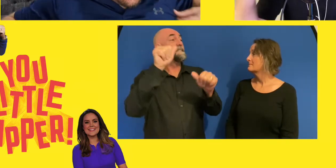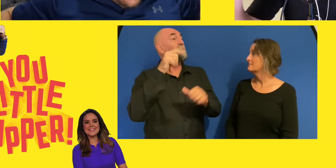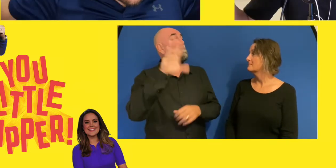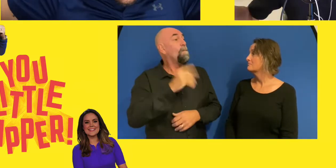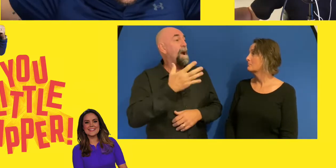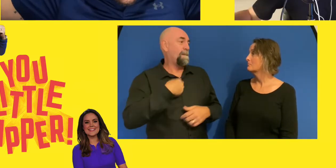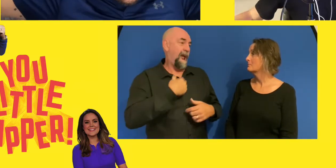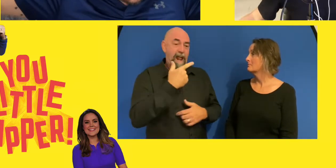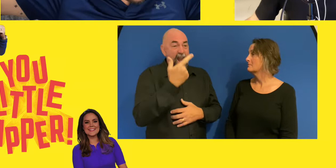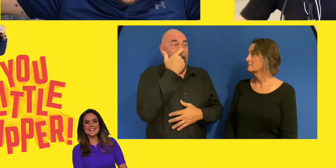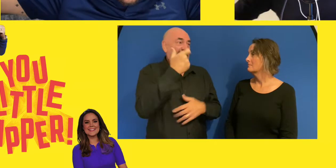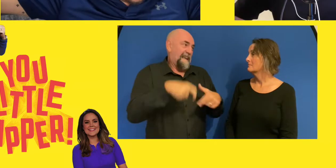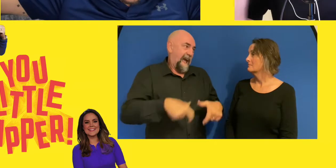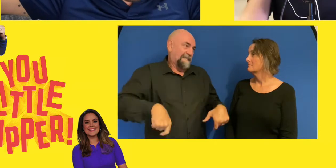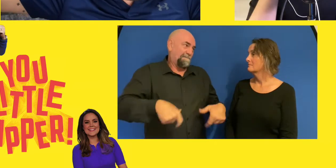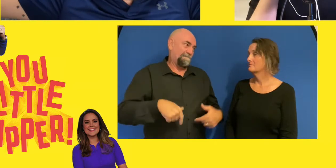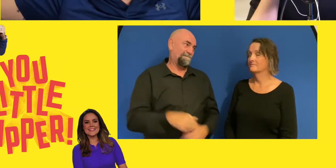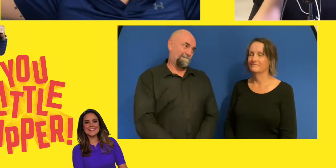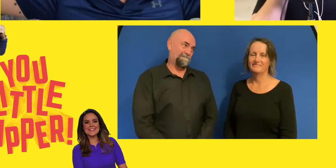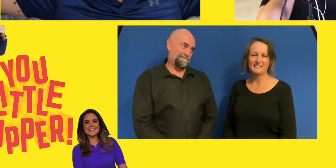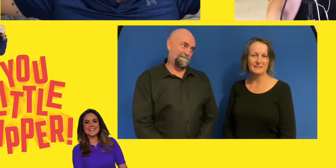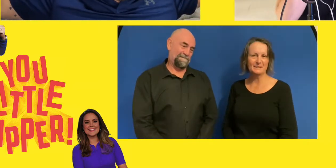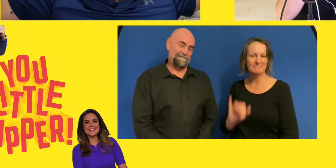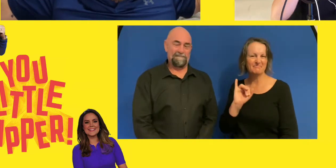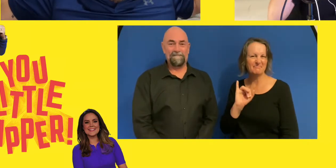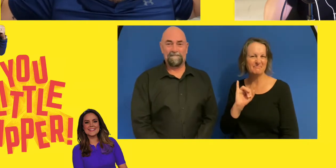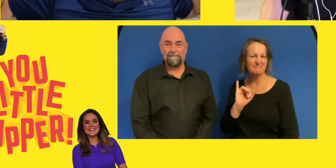my lucky undies.